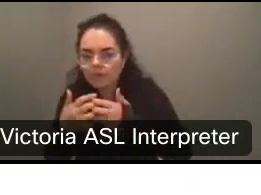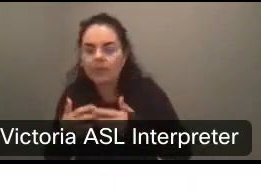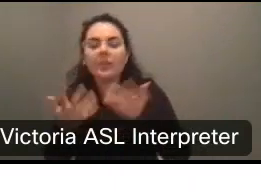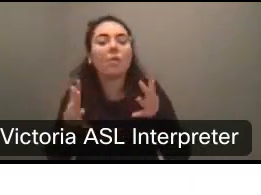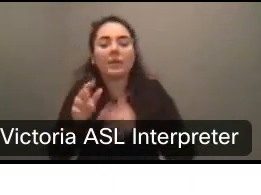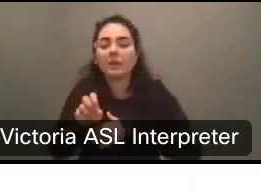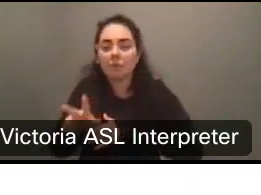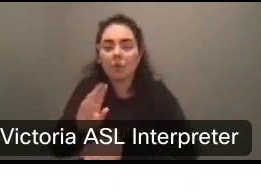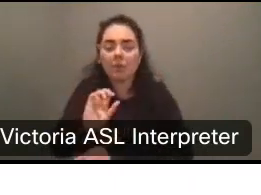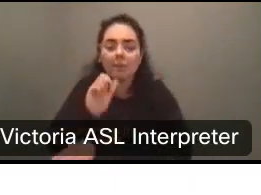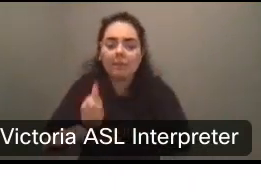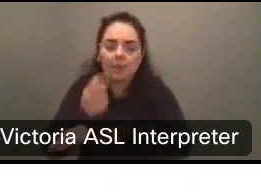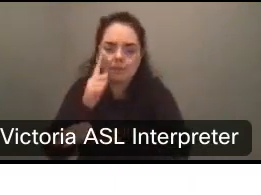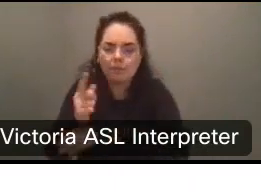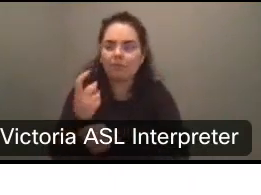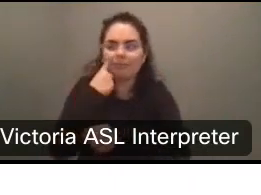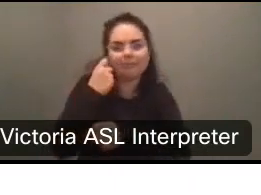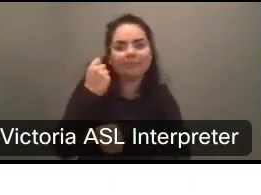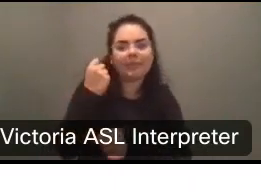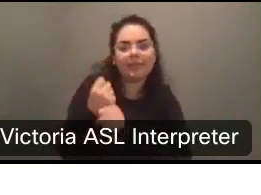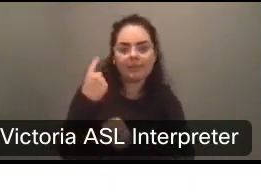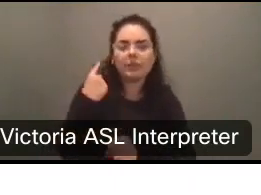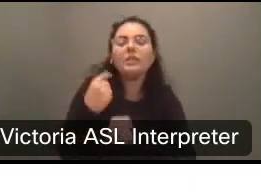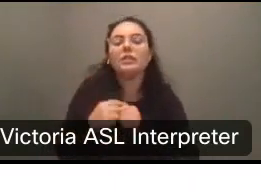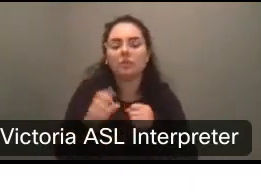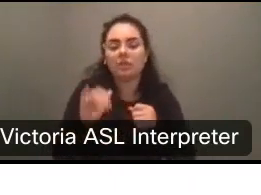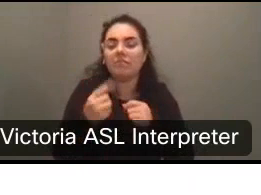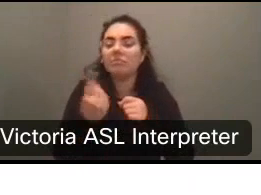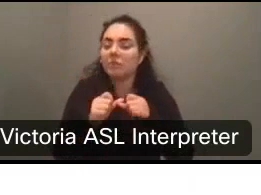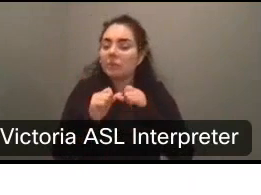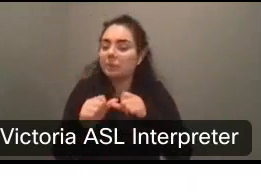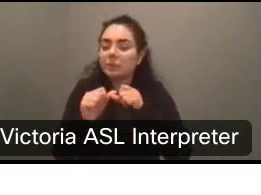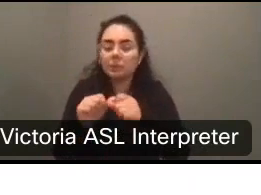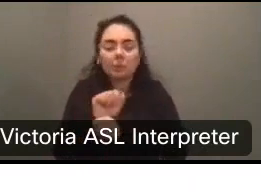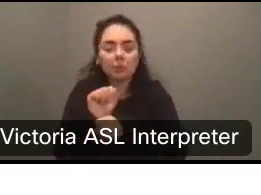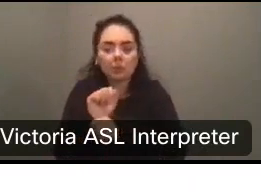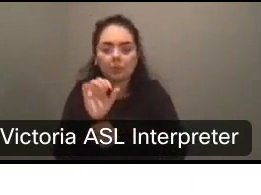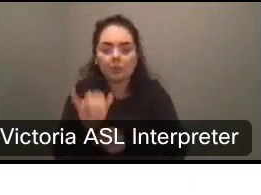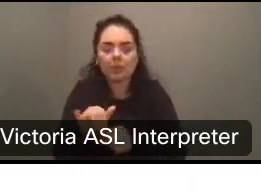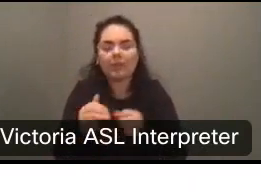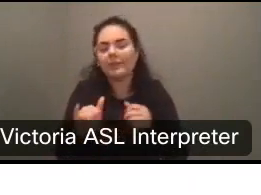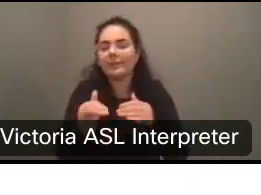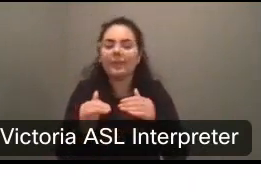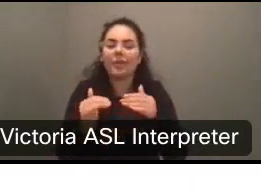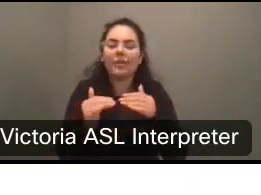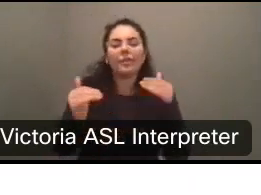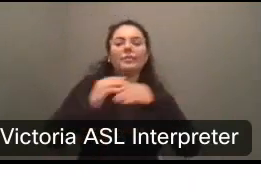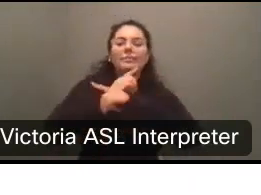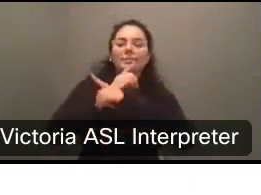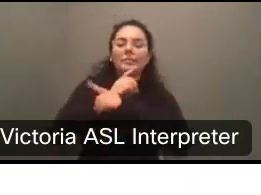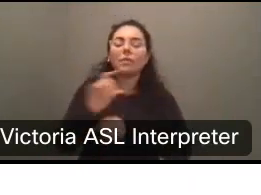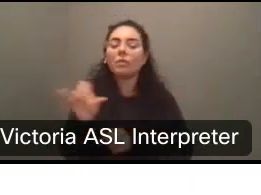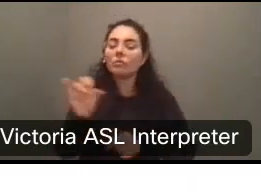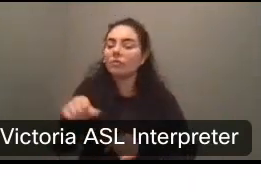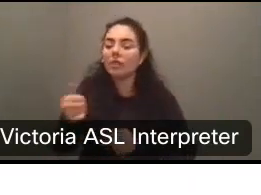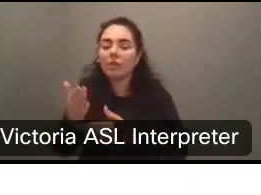in place for the last year. So that's something that we continue to work with as part of our layered defense. And the other portion